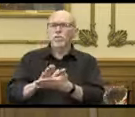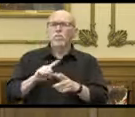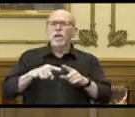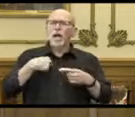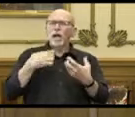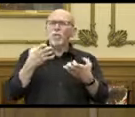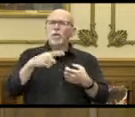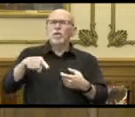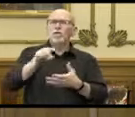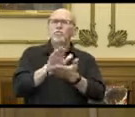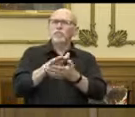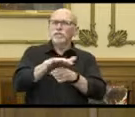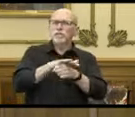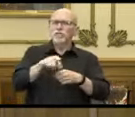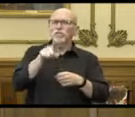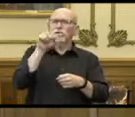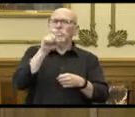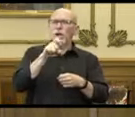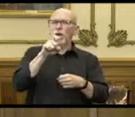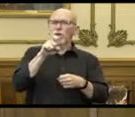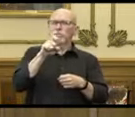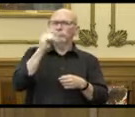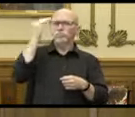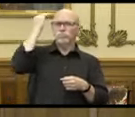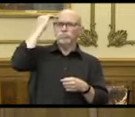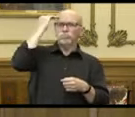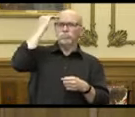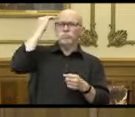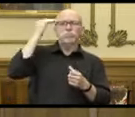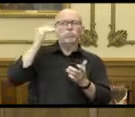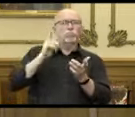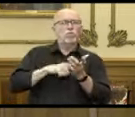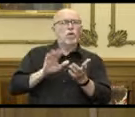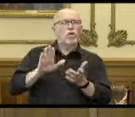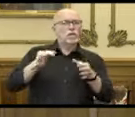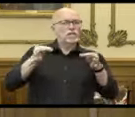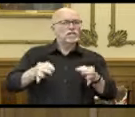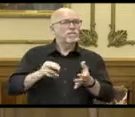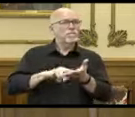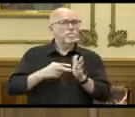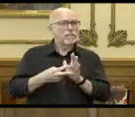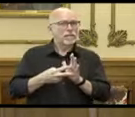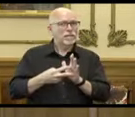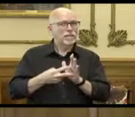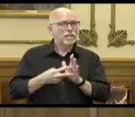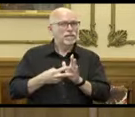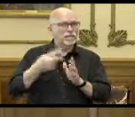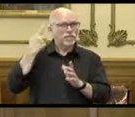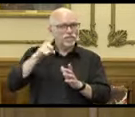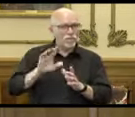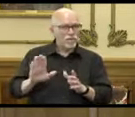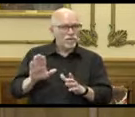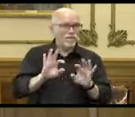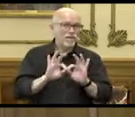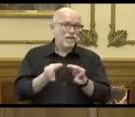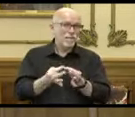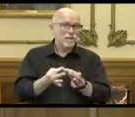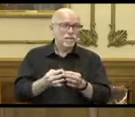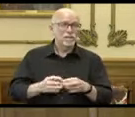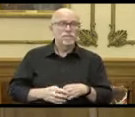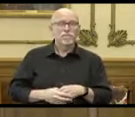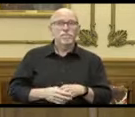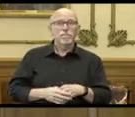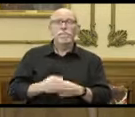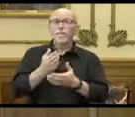to be very mindful of what that decision means holistically for the family.